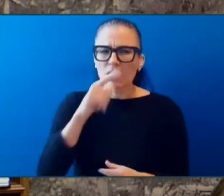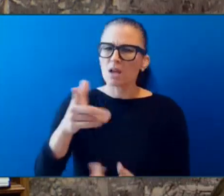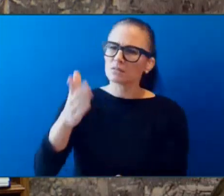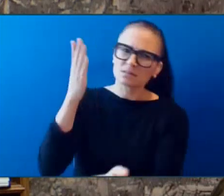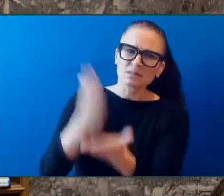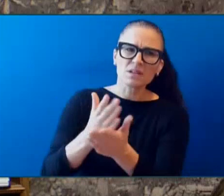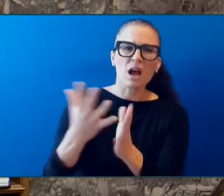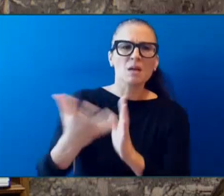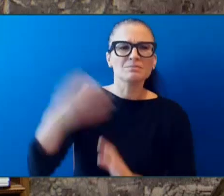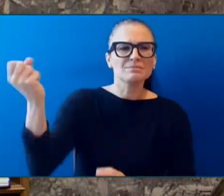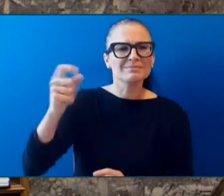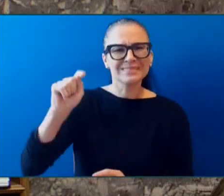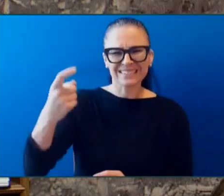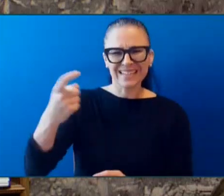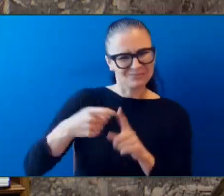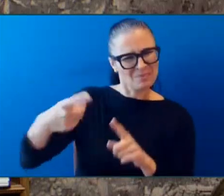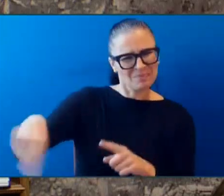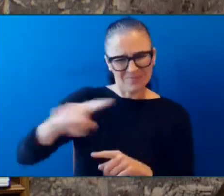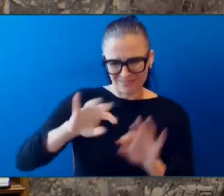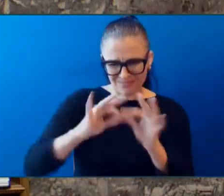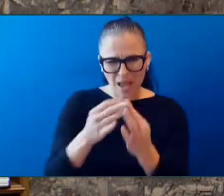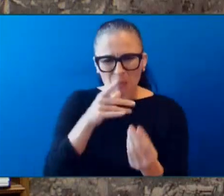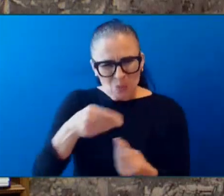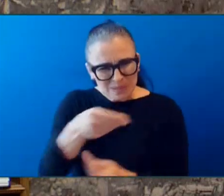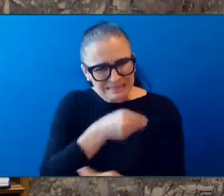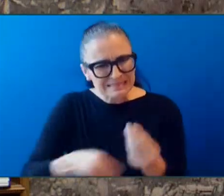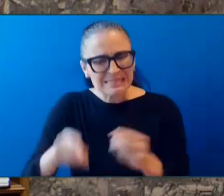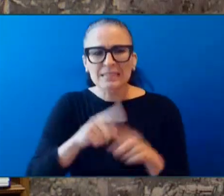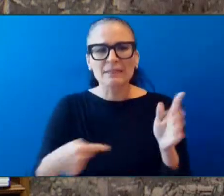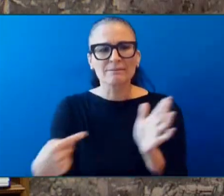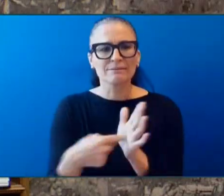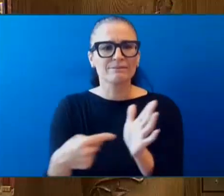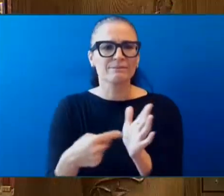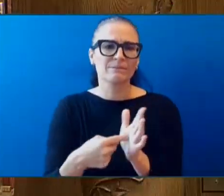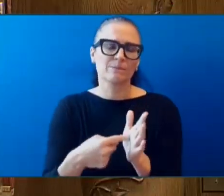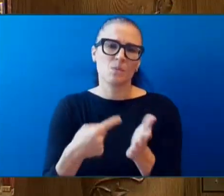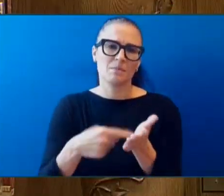of his relentless carbon tax increases?